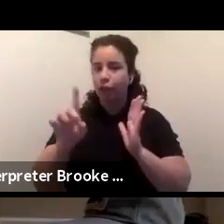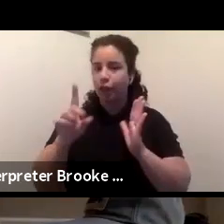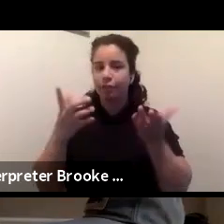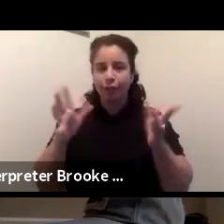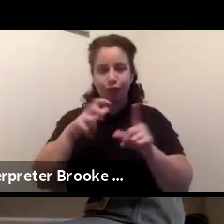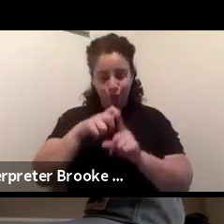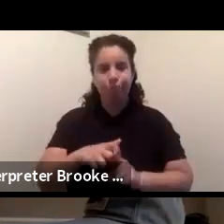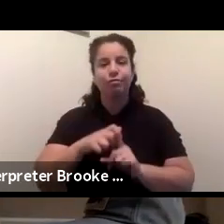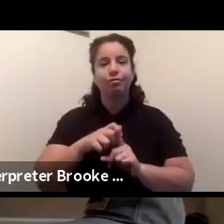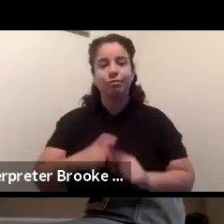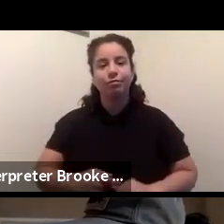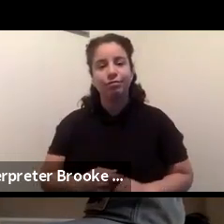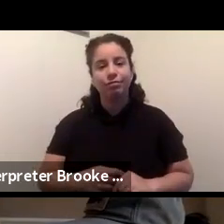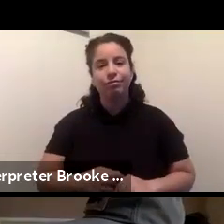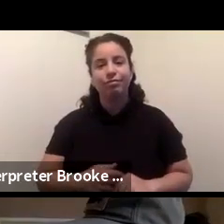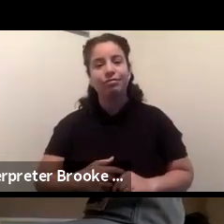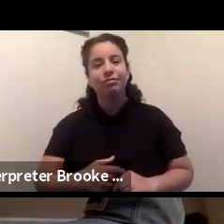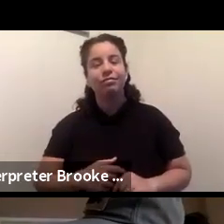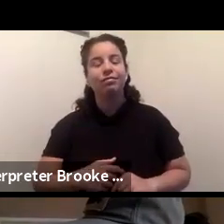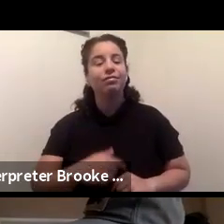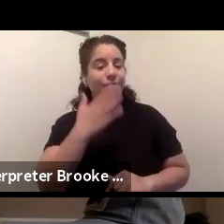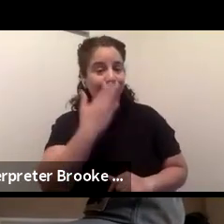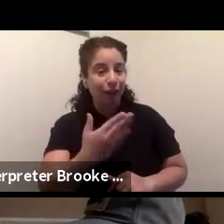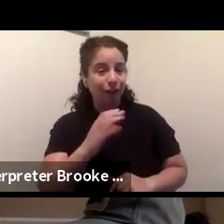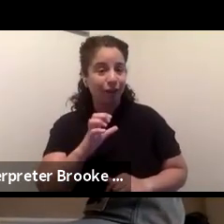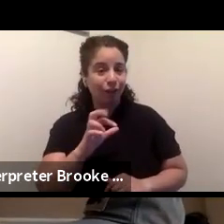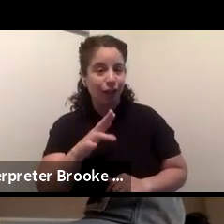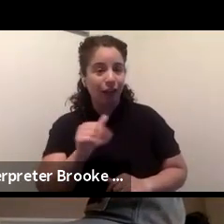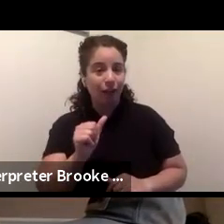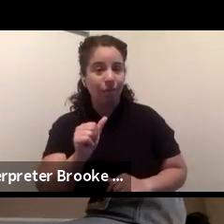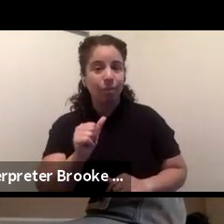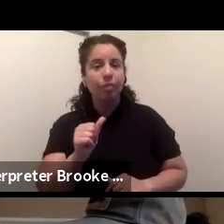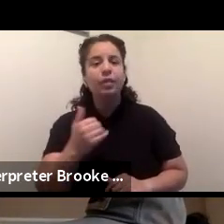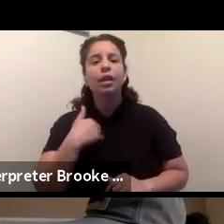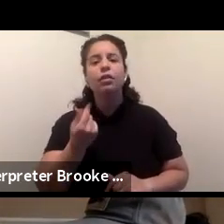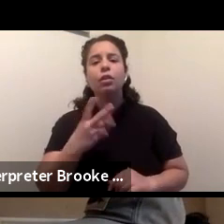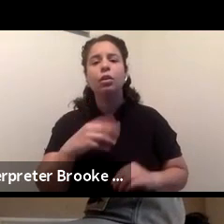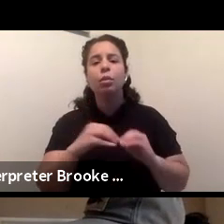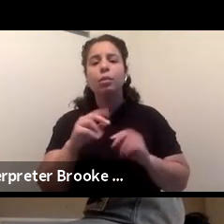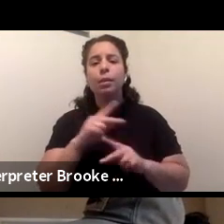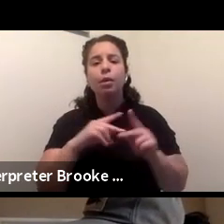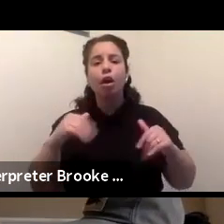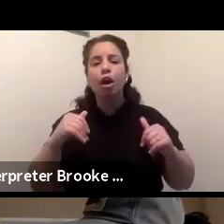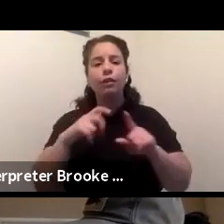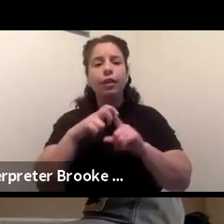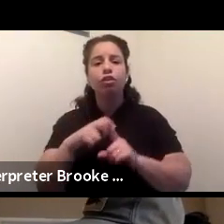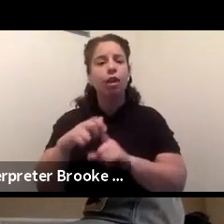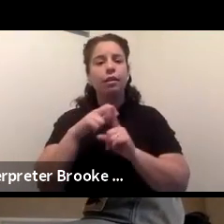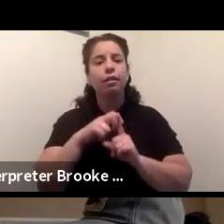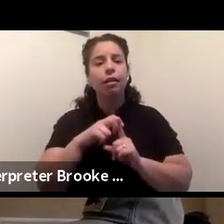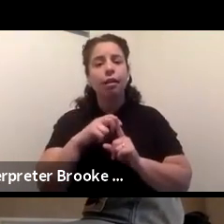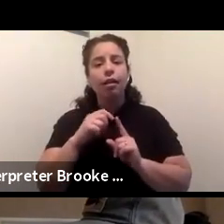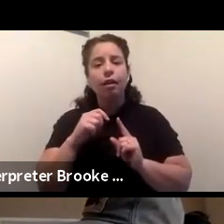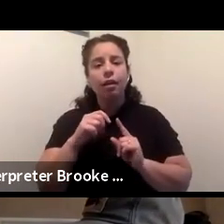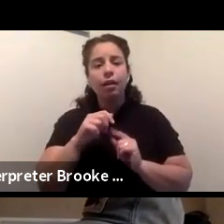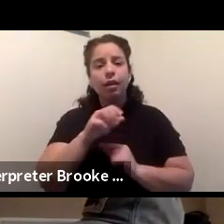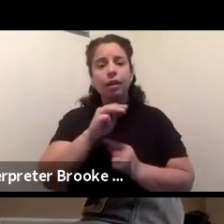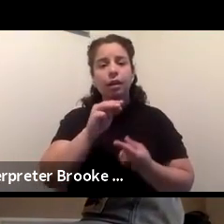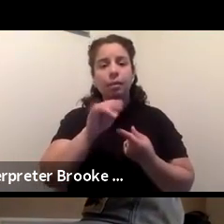Thanks, Claudia. Let's see, we have a few other folks who haven't checked in yet. Mia, Lindsay,